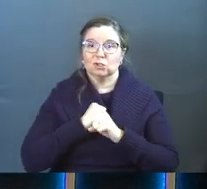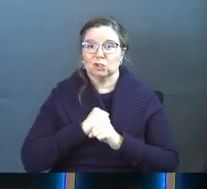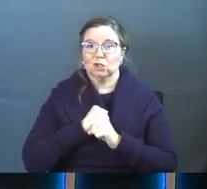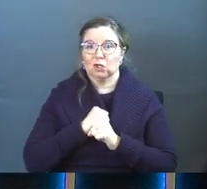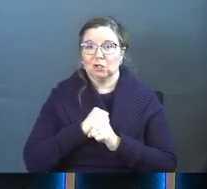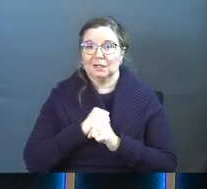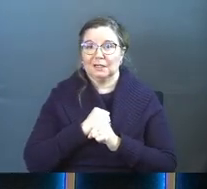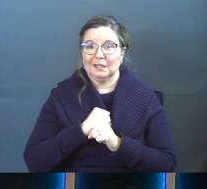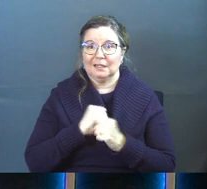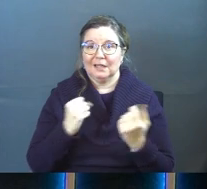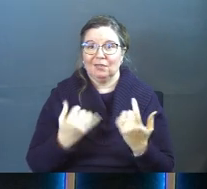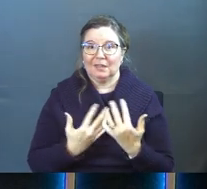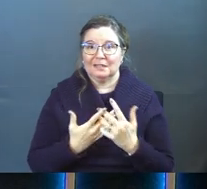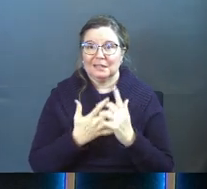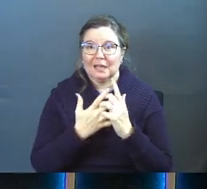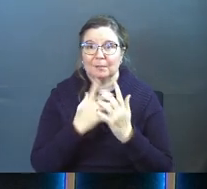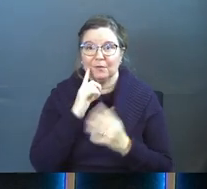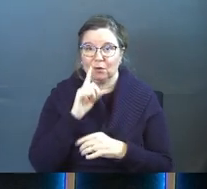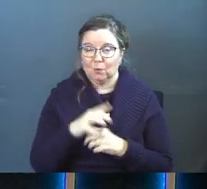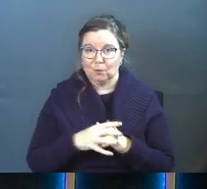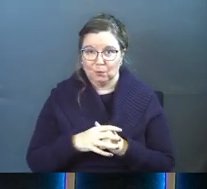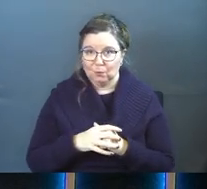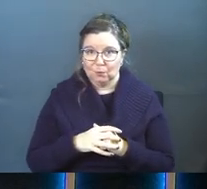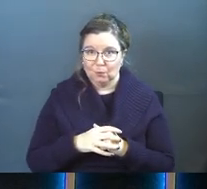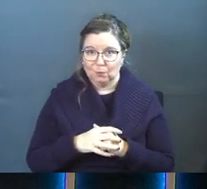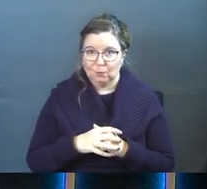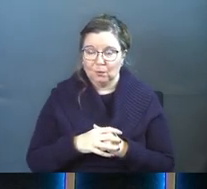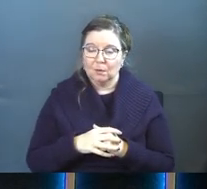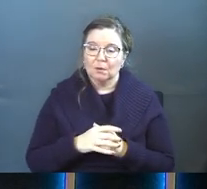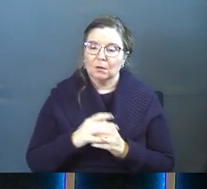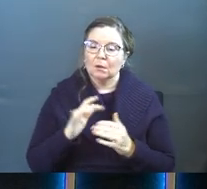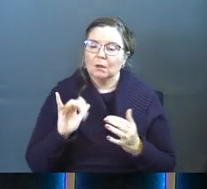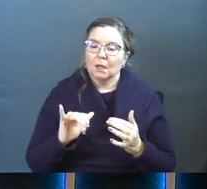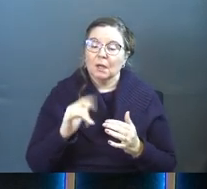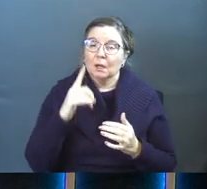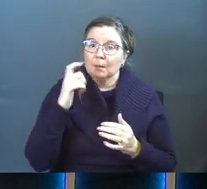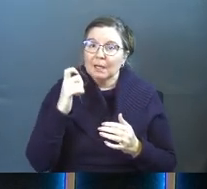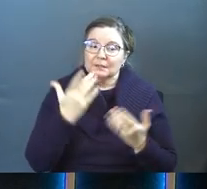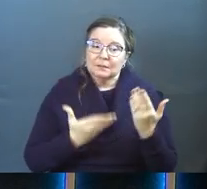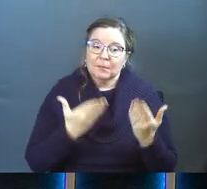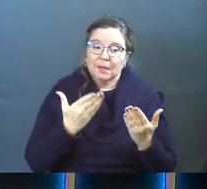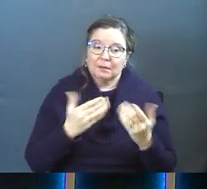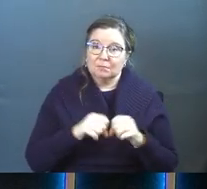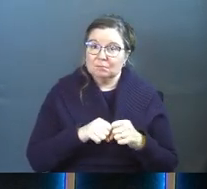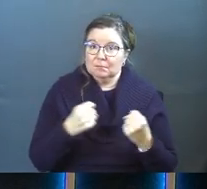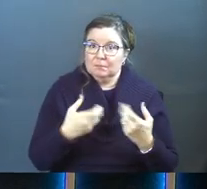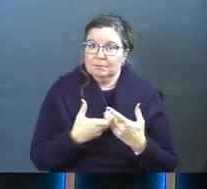security in the entanglement for you. The fact that because it might